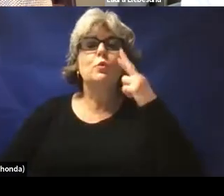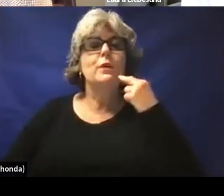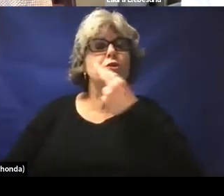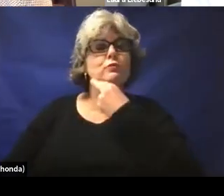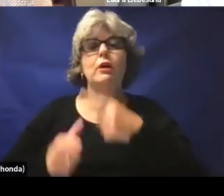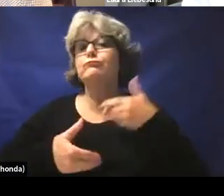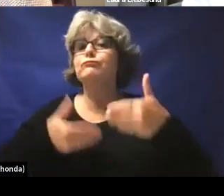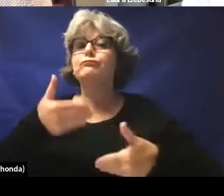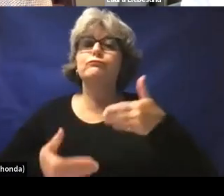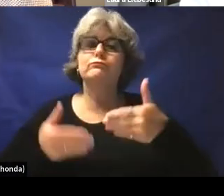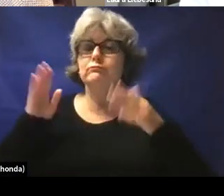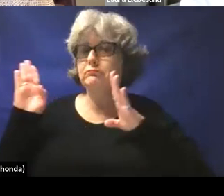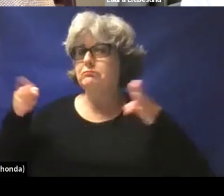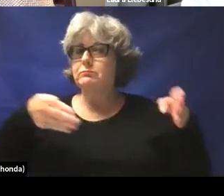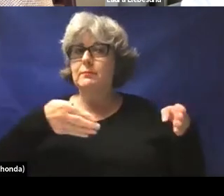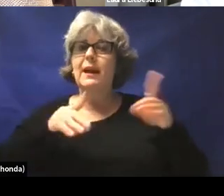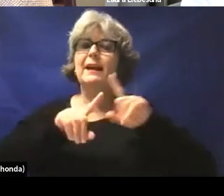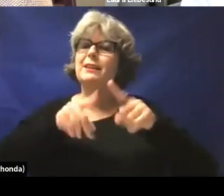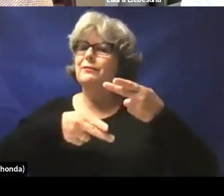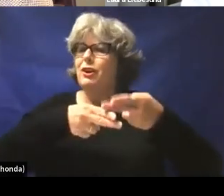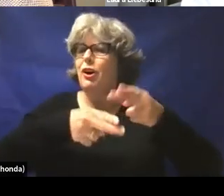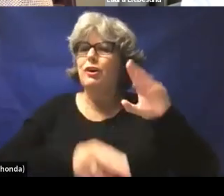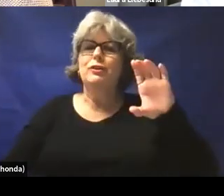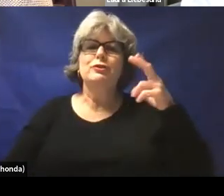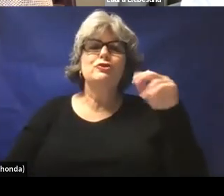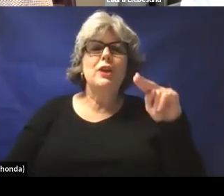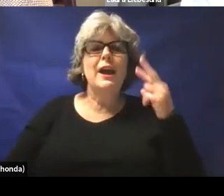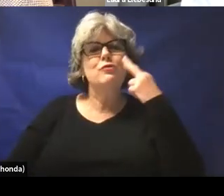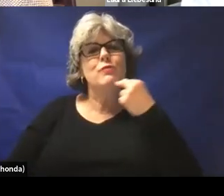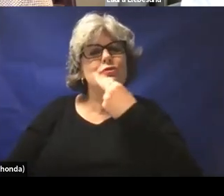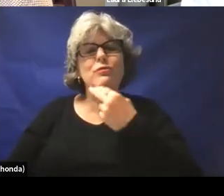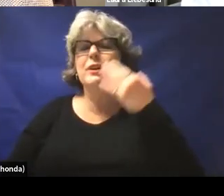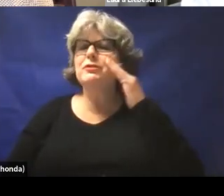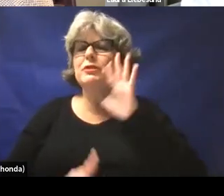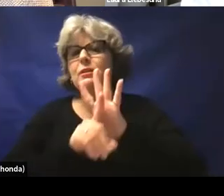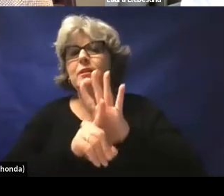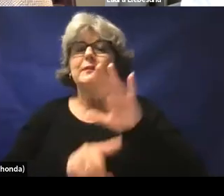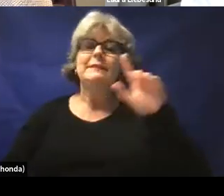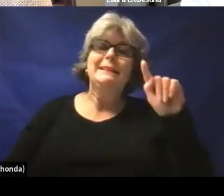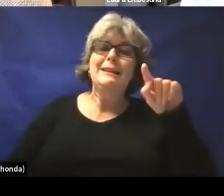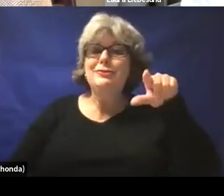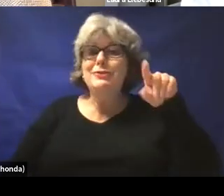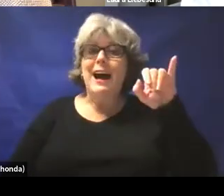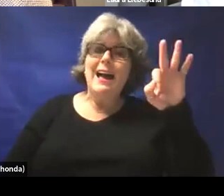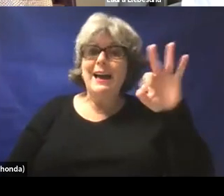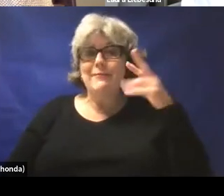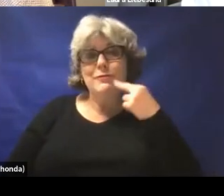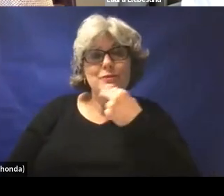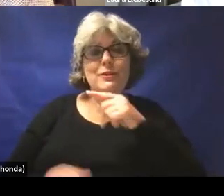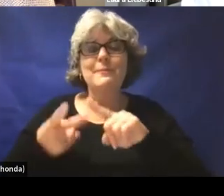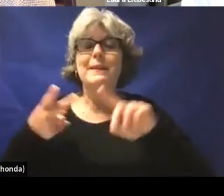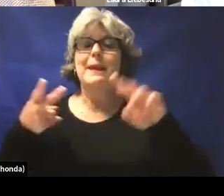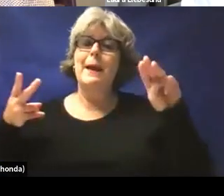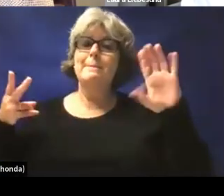industry at chain restaurants. And, you know, everything from TGIF to McCormick and